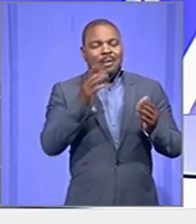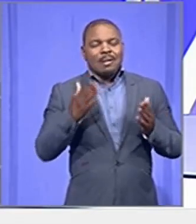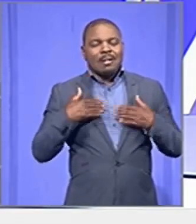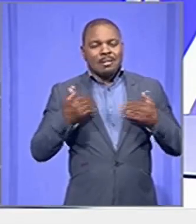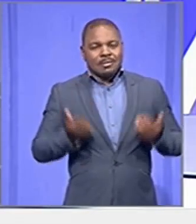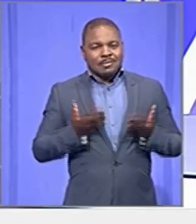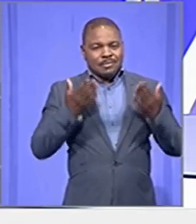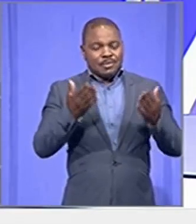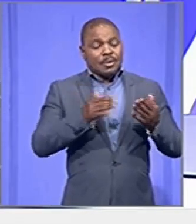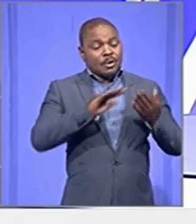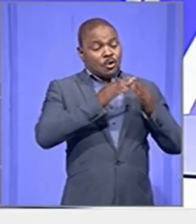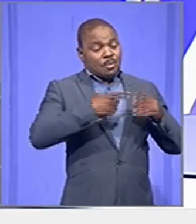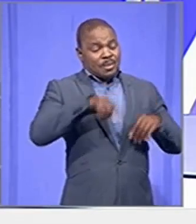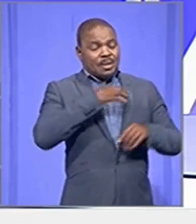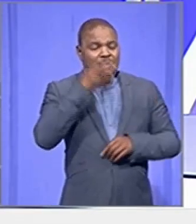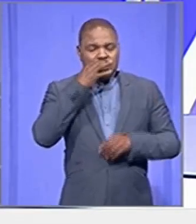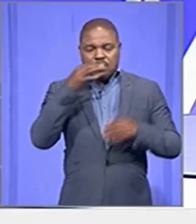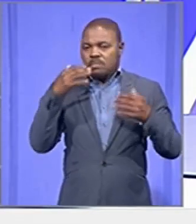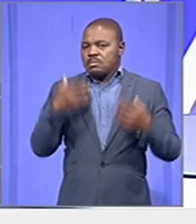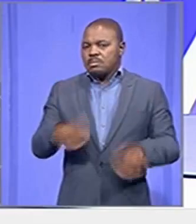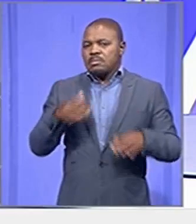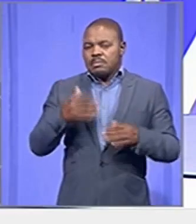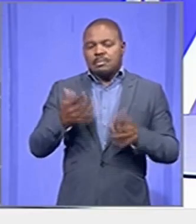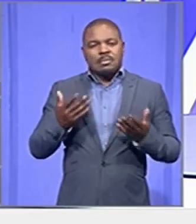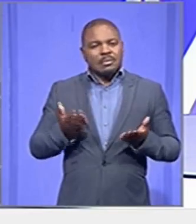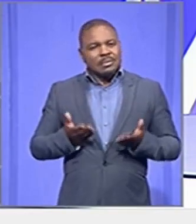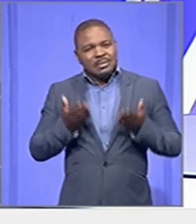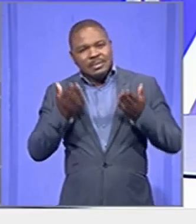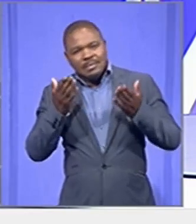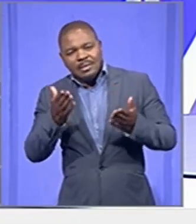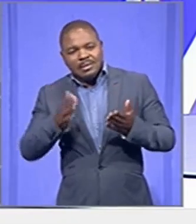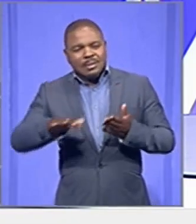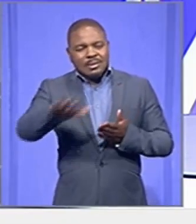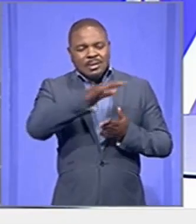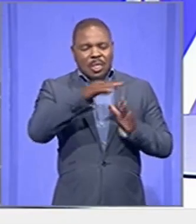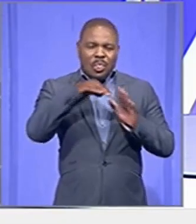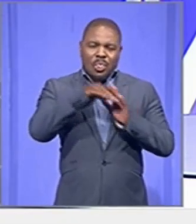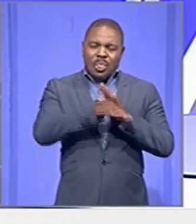bongaka bare hona le kgallo e matla ya phano ya ditshebeletso motseng wa bona